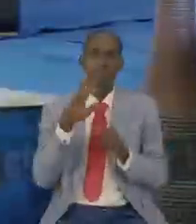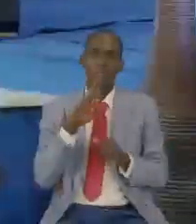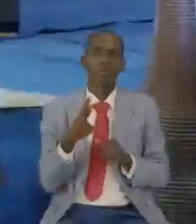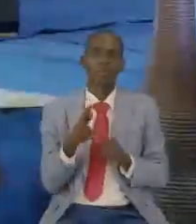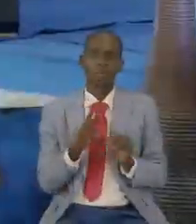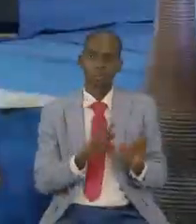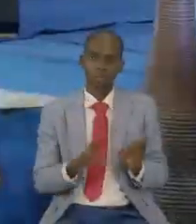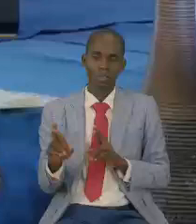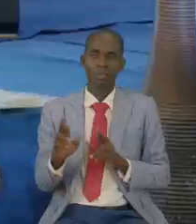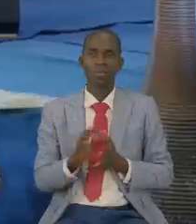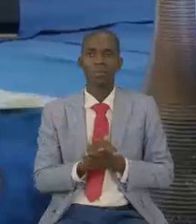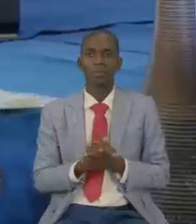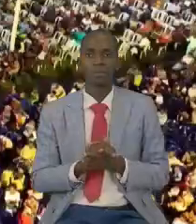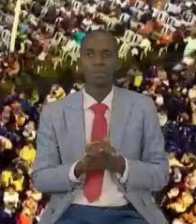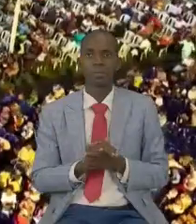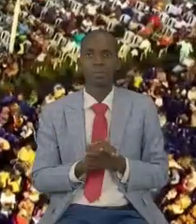Praise the Lord.